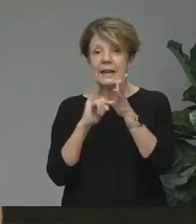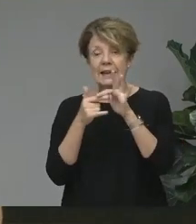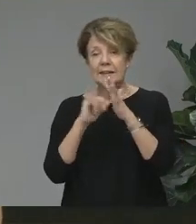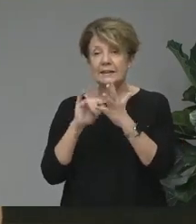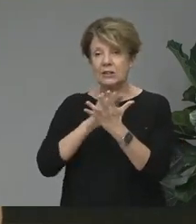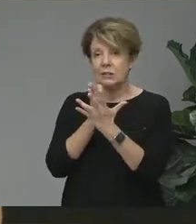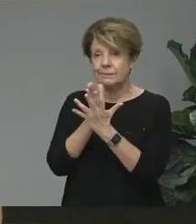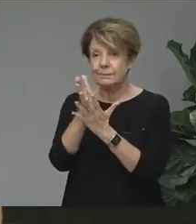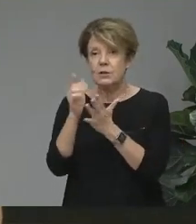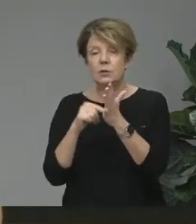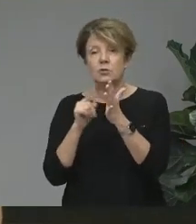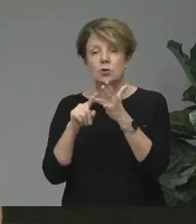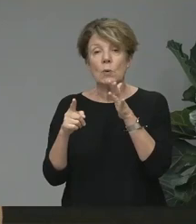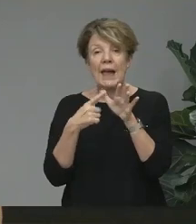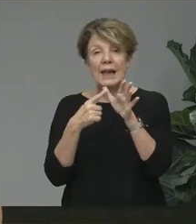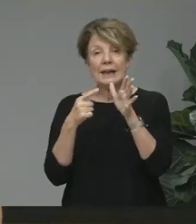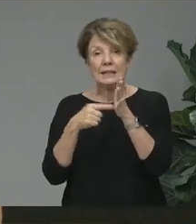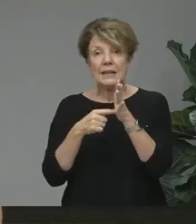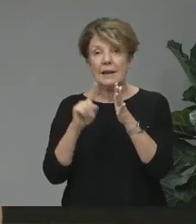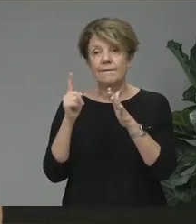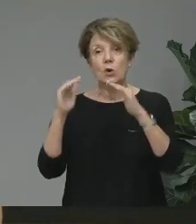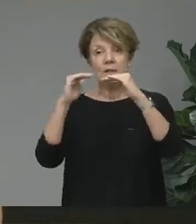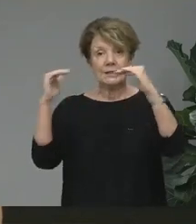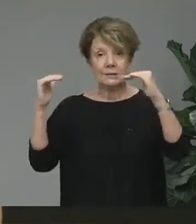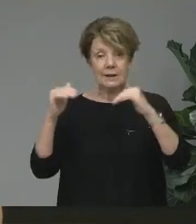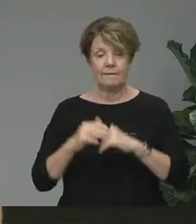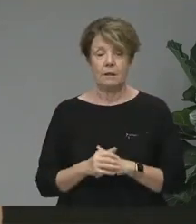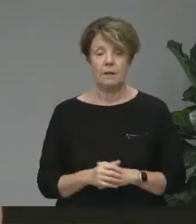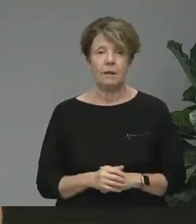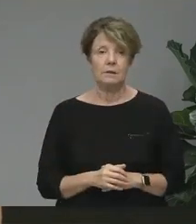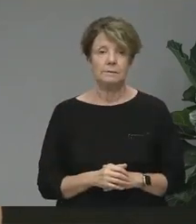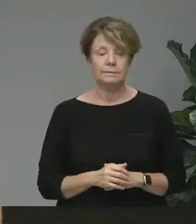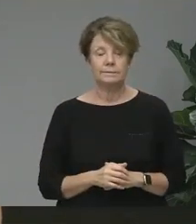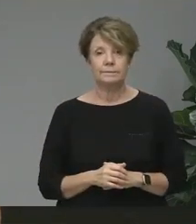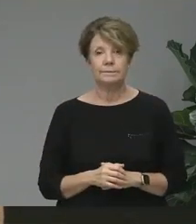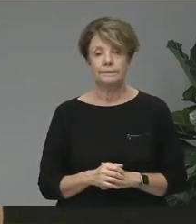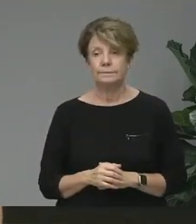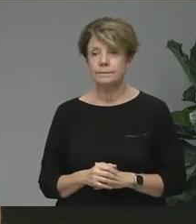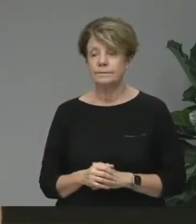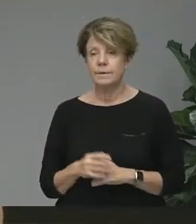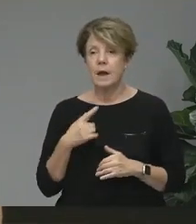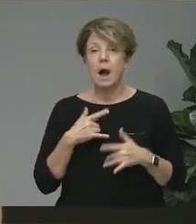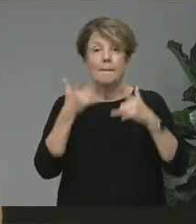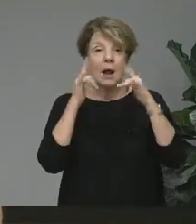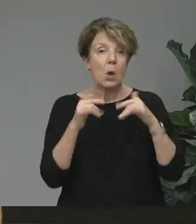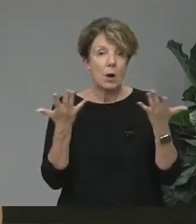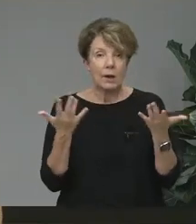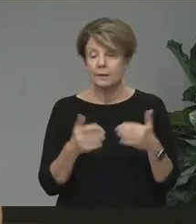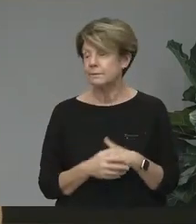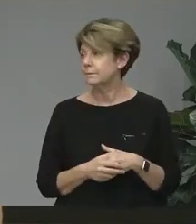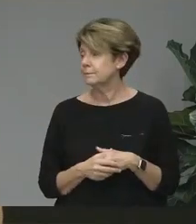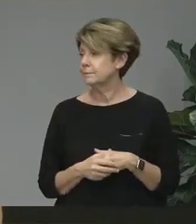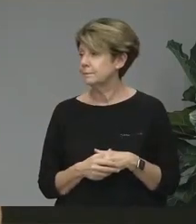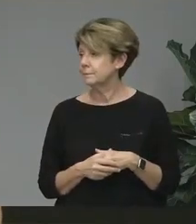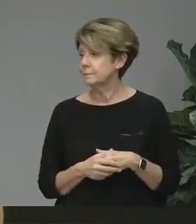to AAT first tier level. I don't know whether... I'm a lawyer because, you know, the math